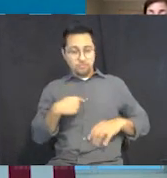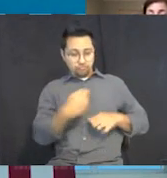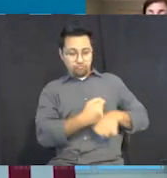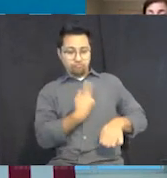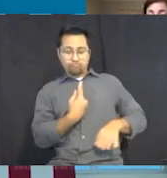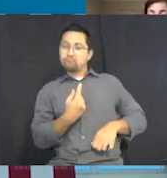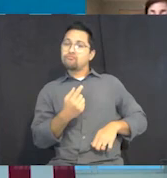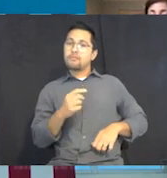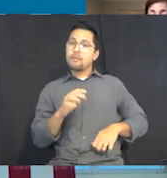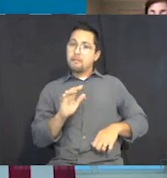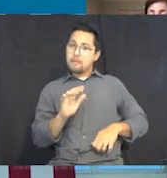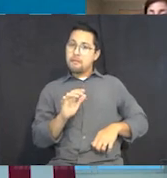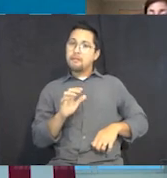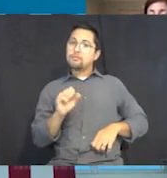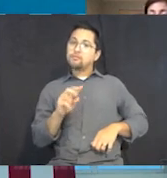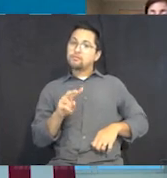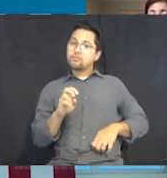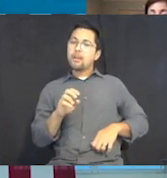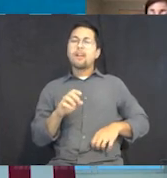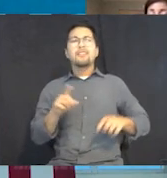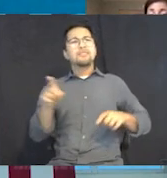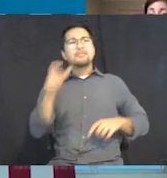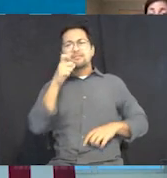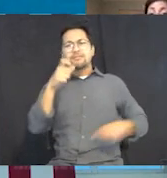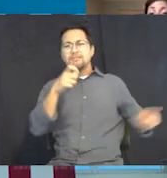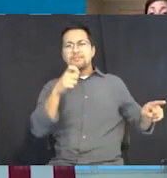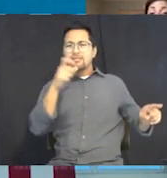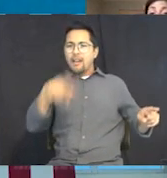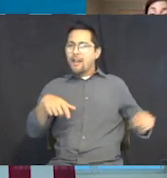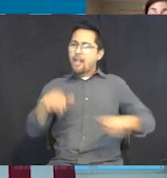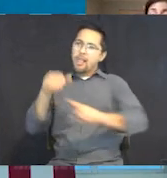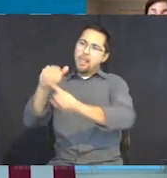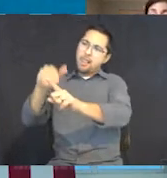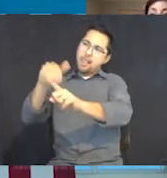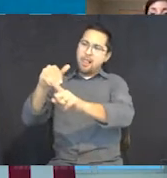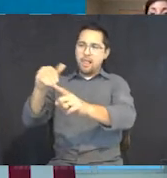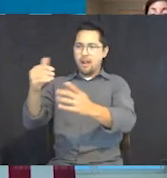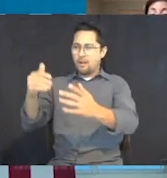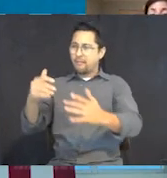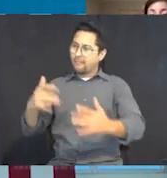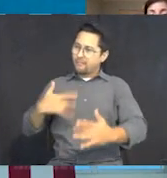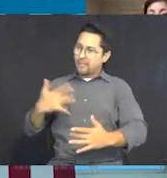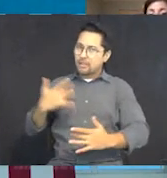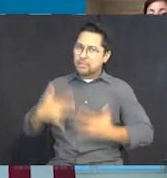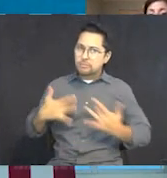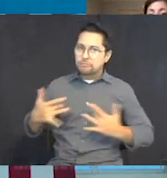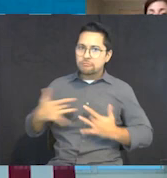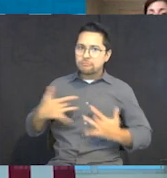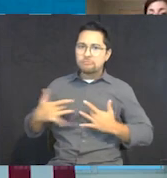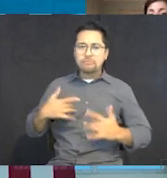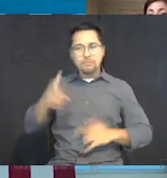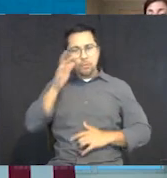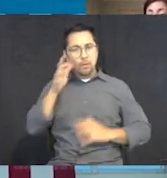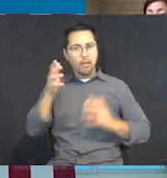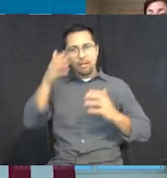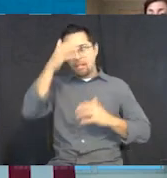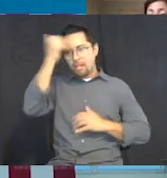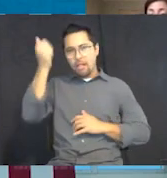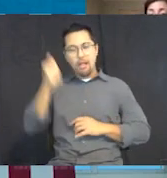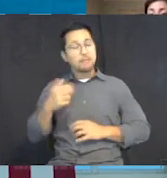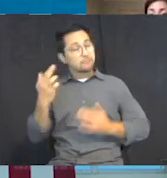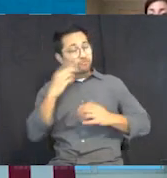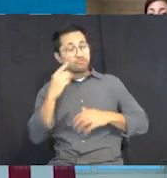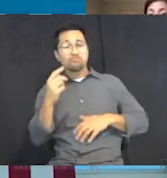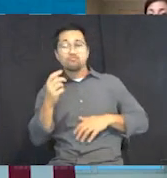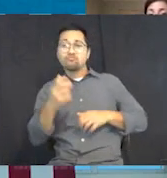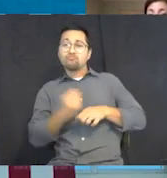gets distracted by his video game and forgets the stove is on. And so if she needs to, she can follow up with a phone call,